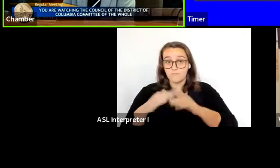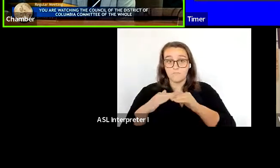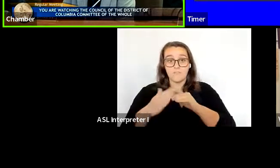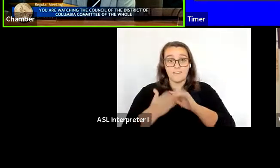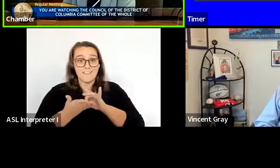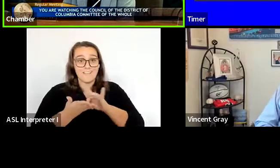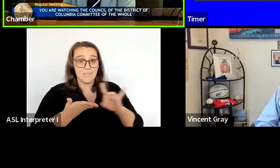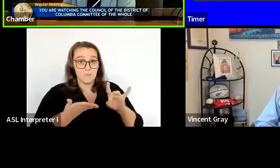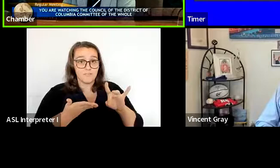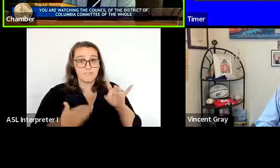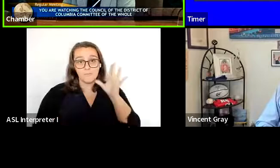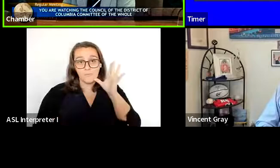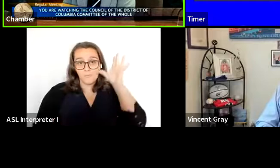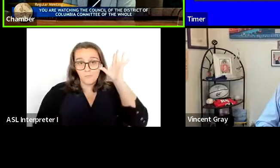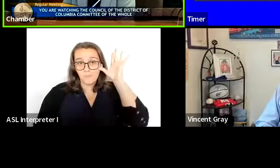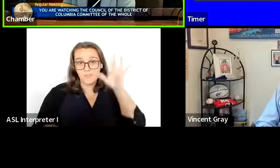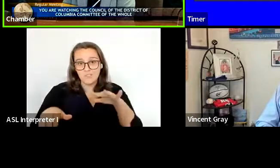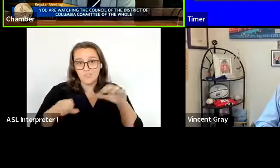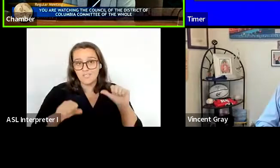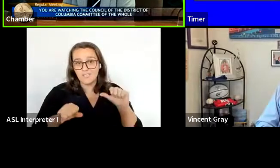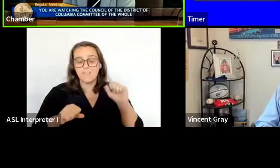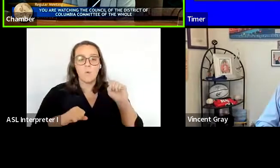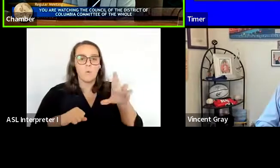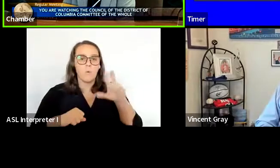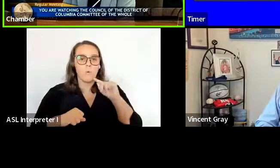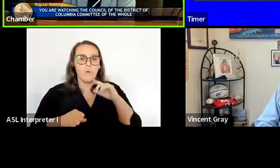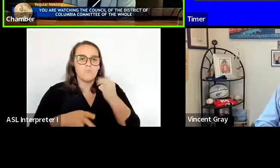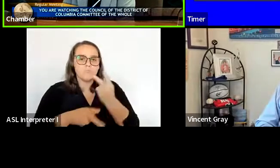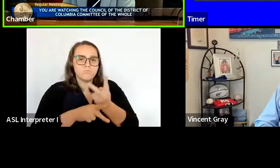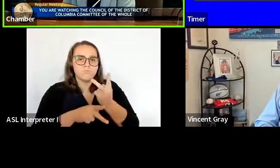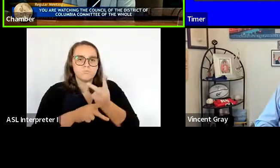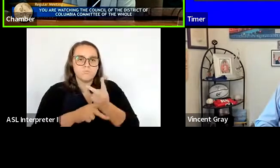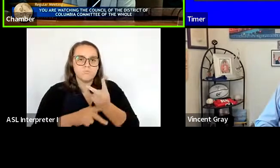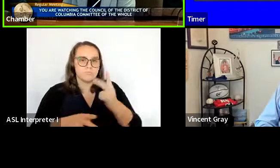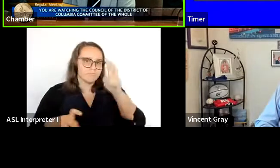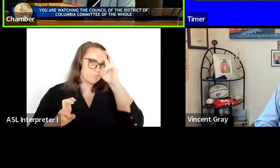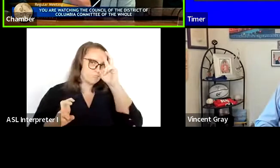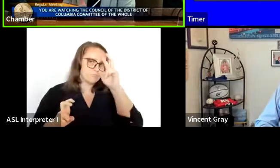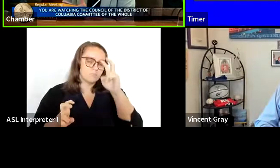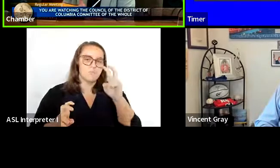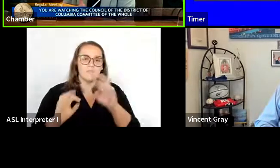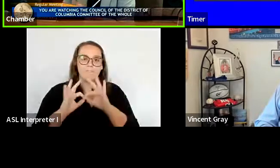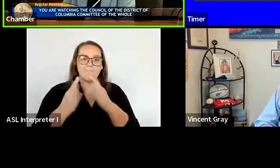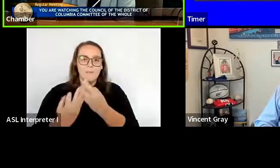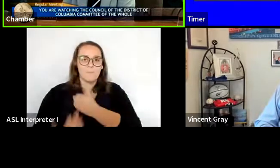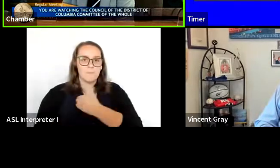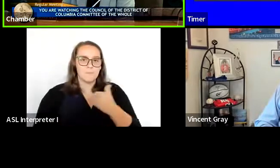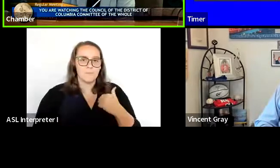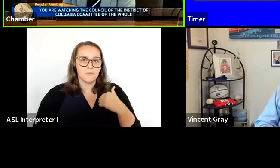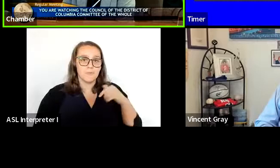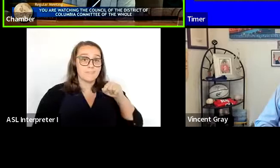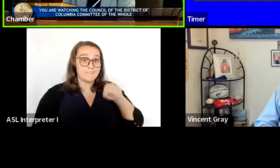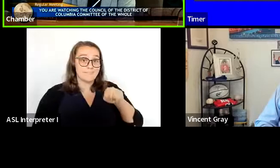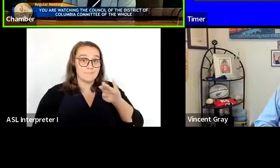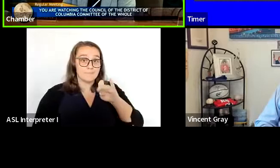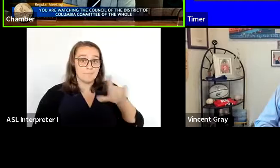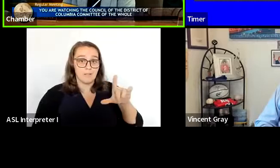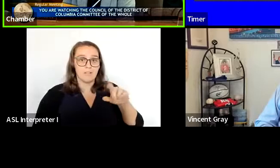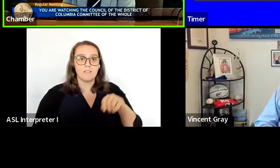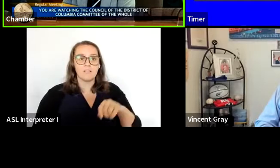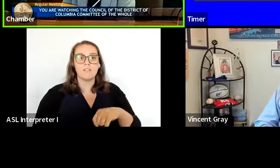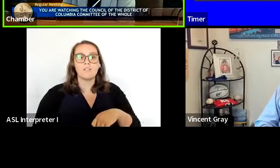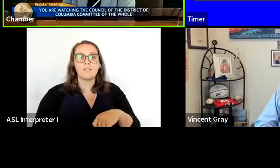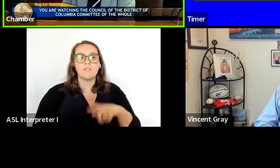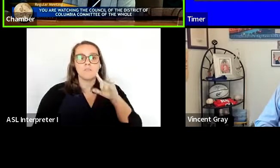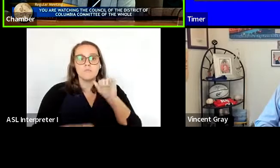leave or leave to care for a seriously ill family member. Under this bill, workers will be